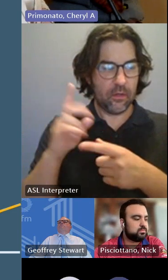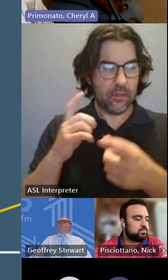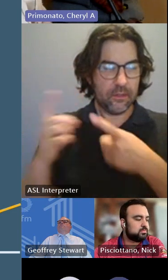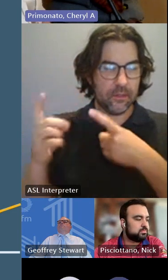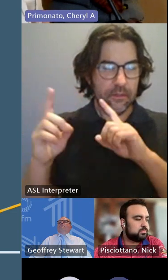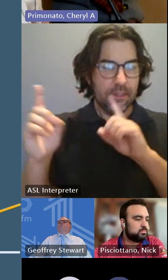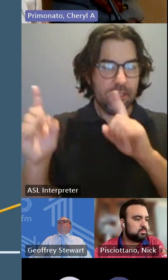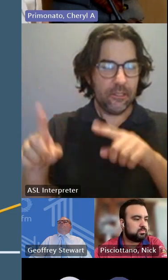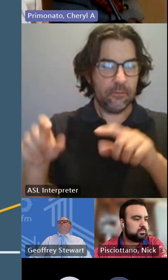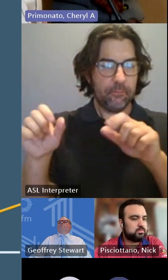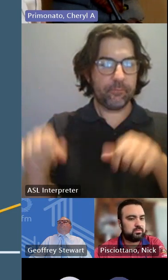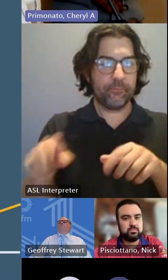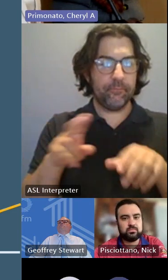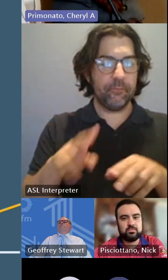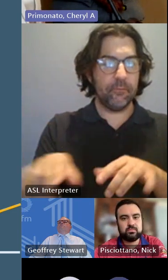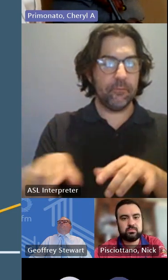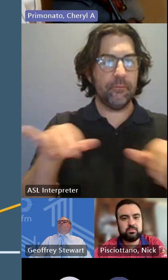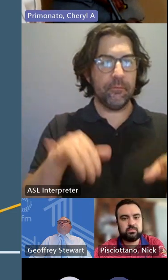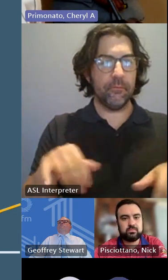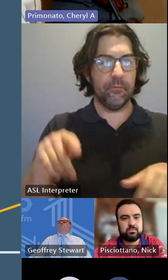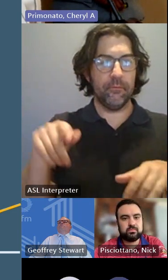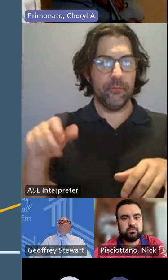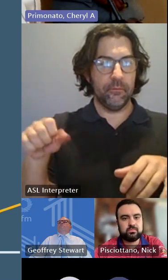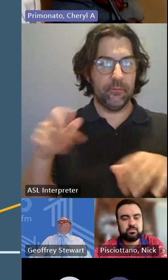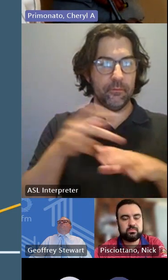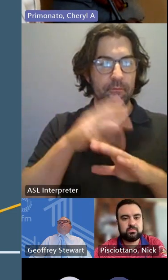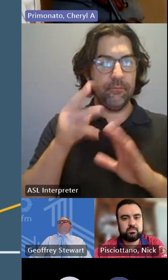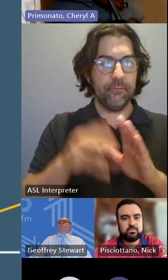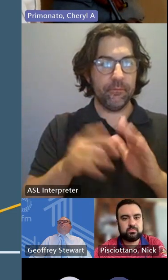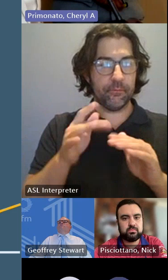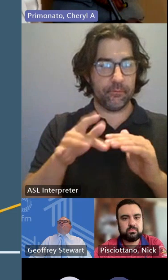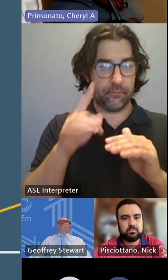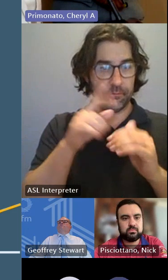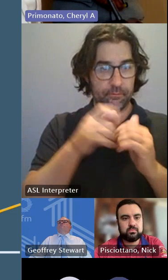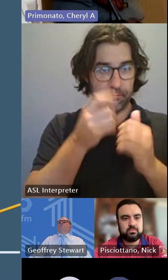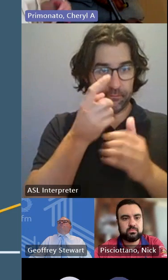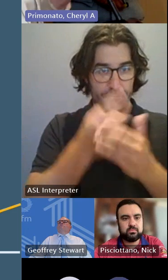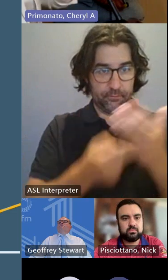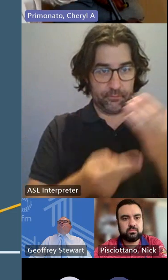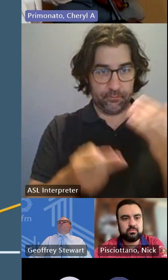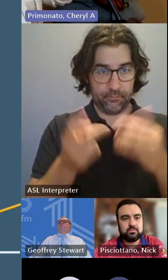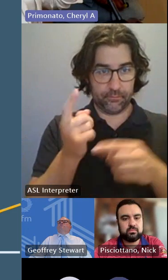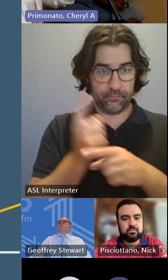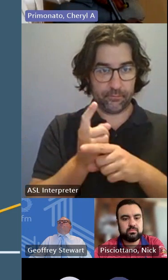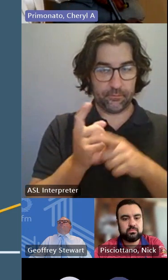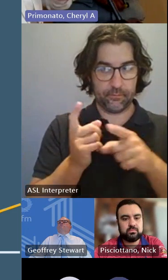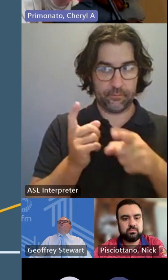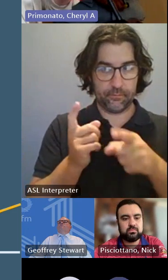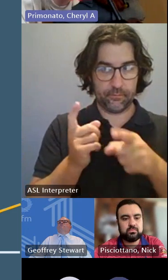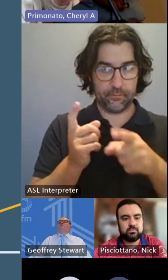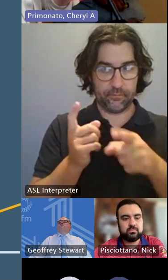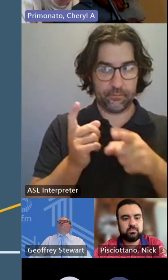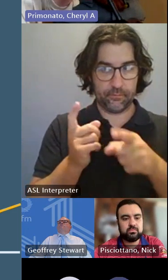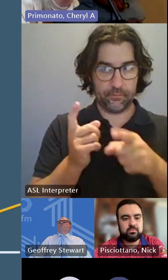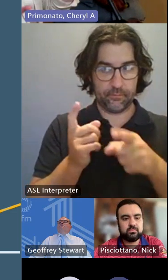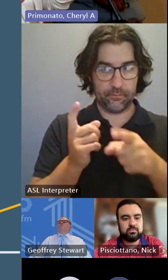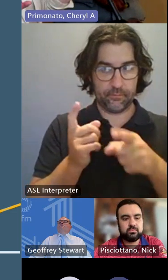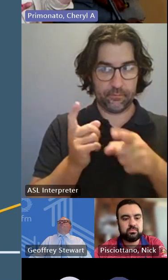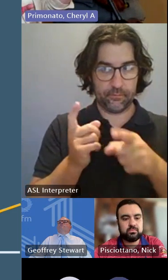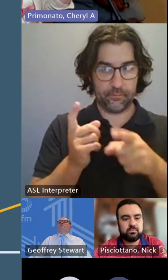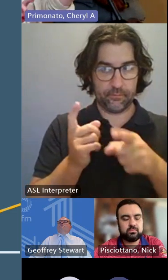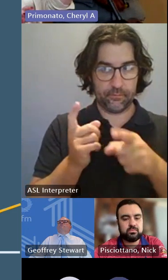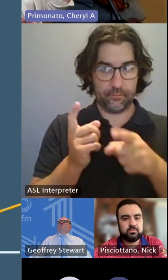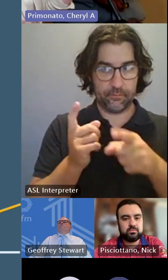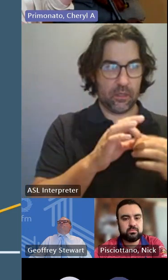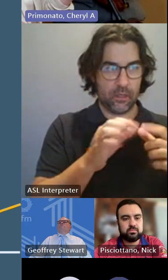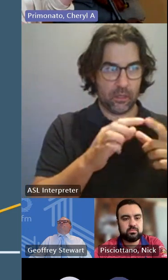the Universal Pass program would be available with both, correct? Eventually, yeah. Yeah, so it's just, since we're in the transition from the old clunky, I mean, don't say